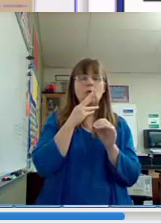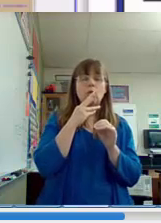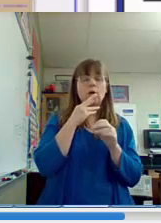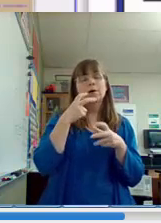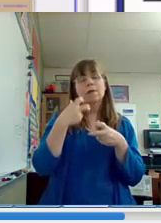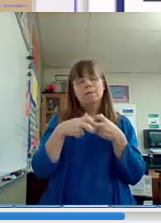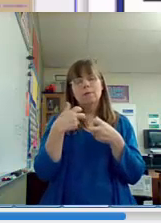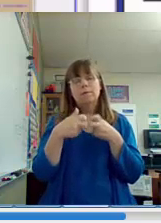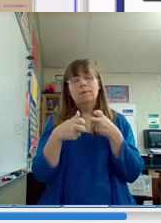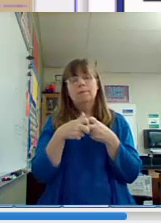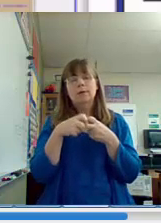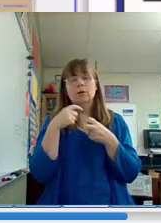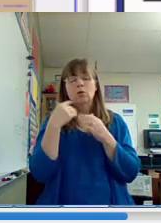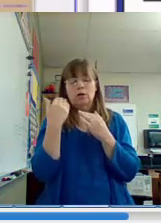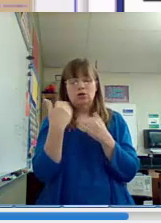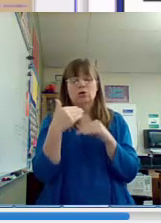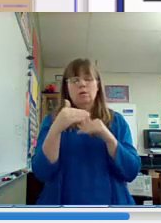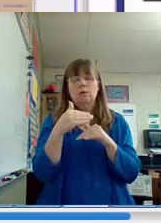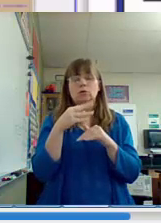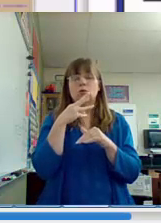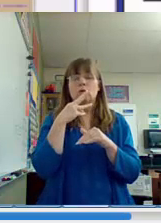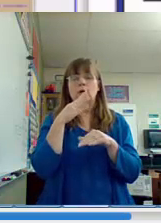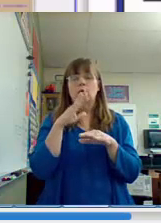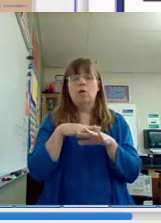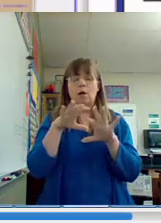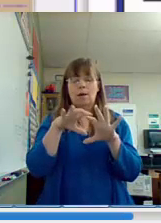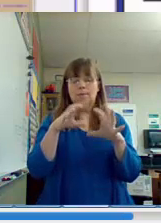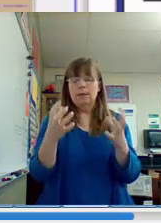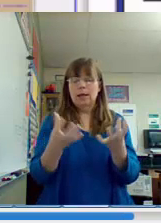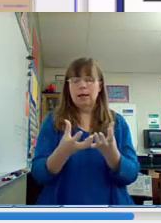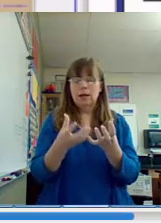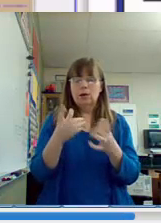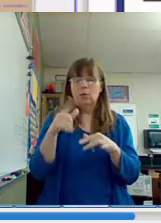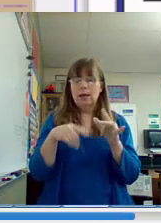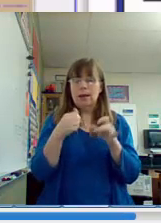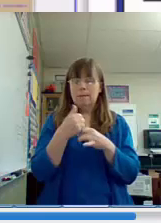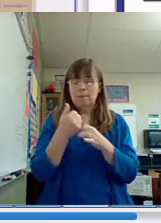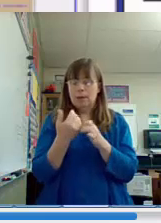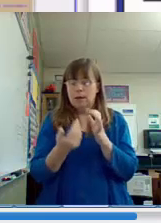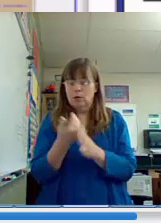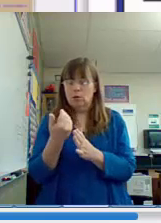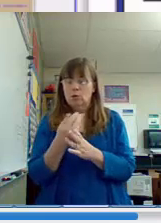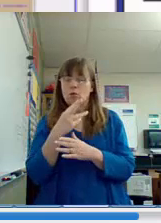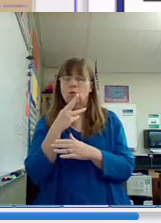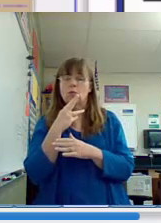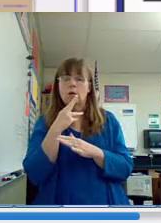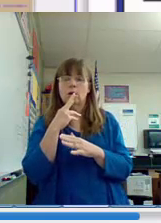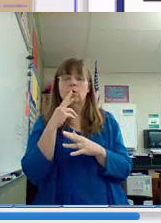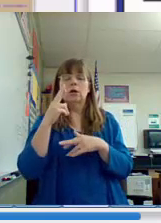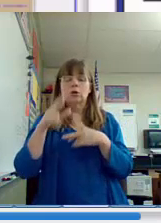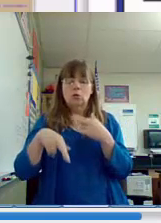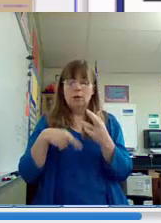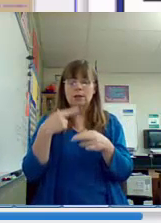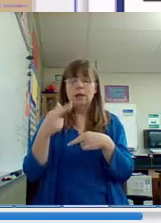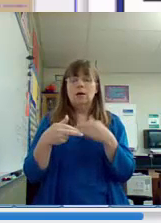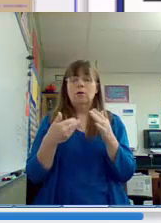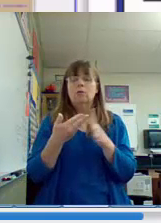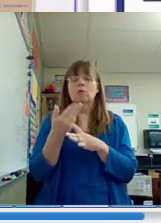problem is there's only so much water on the planet. We can't make new water, really. It's recycled through the water